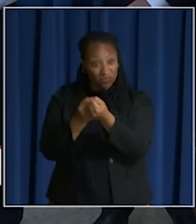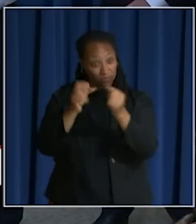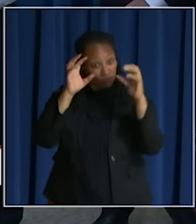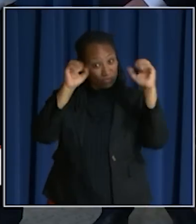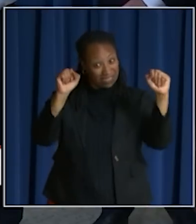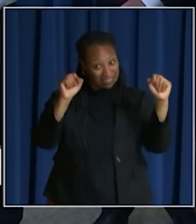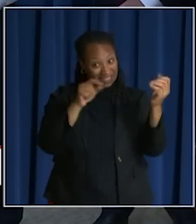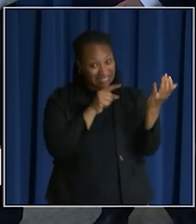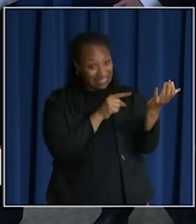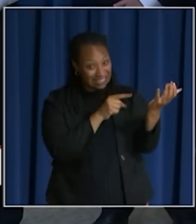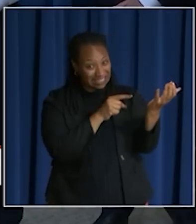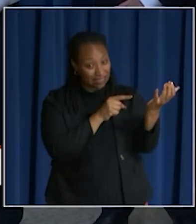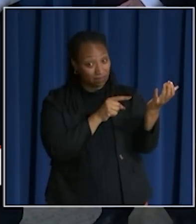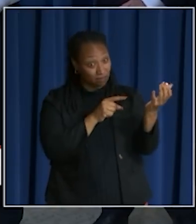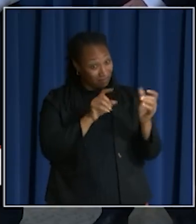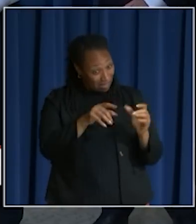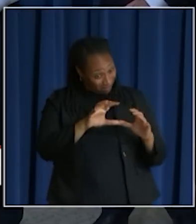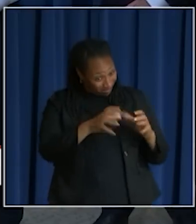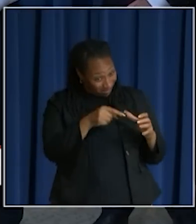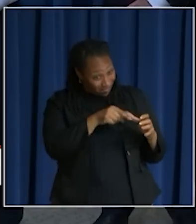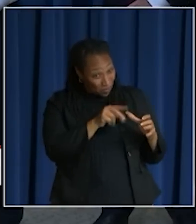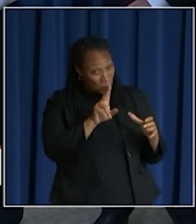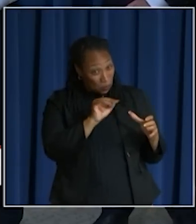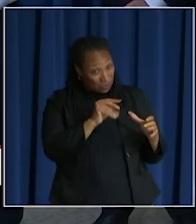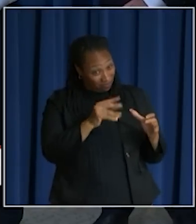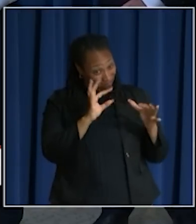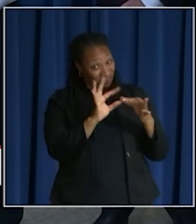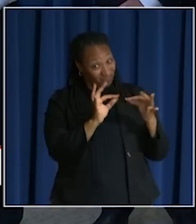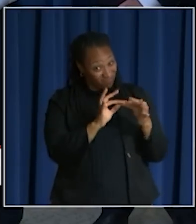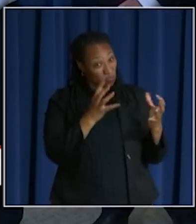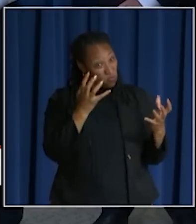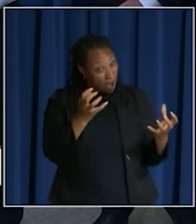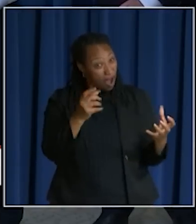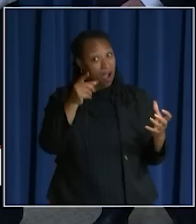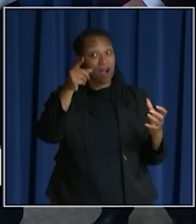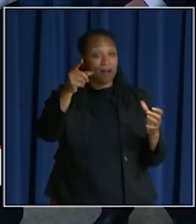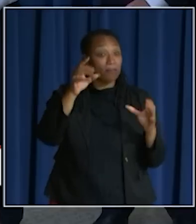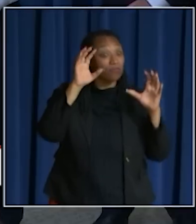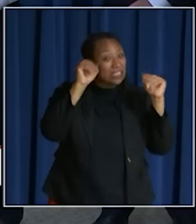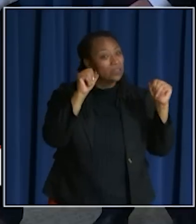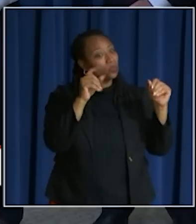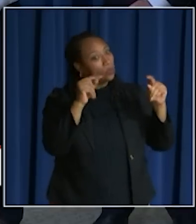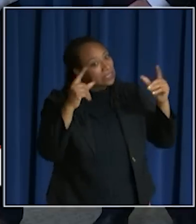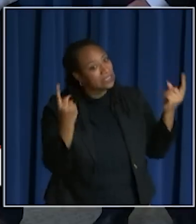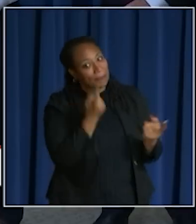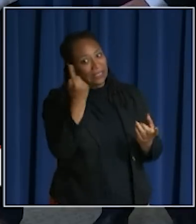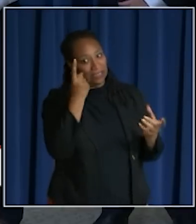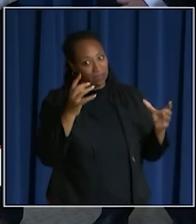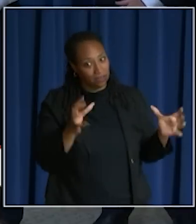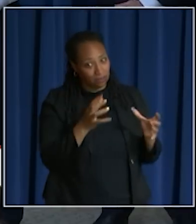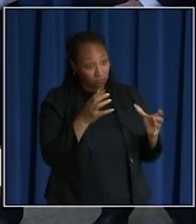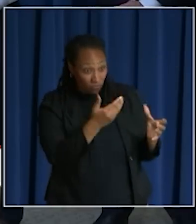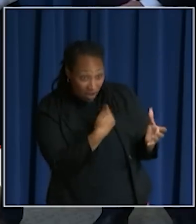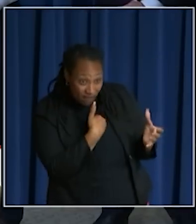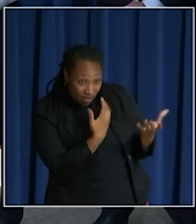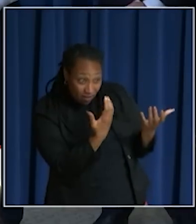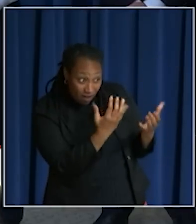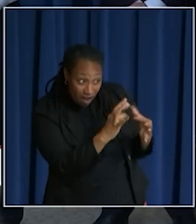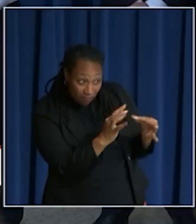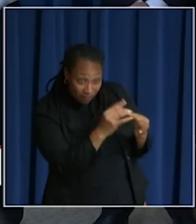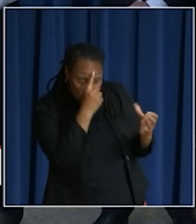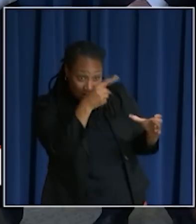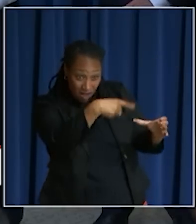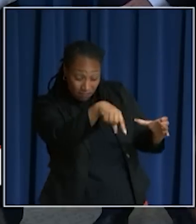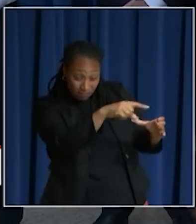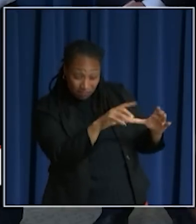repeal some of the legislation that DC Council passed in 2020. I'm afraid I haven't seen that statement yet, so I don't want to comment on